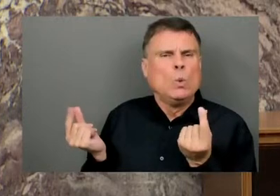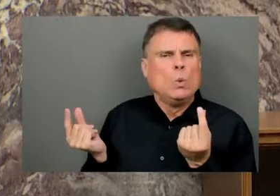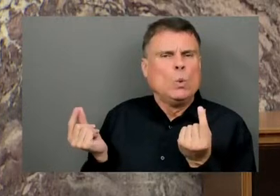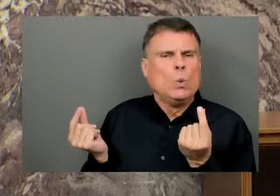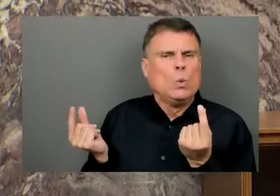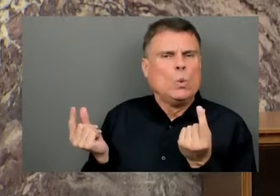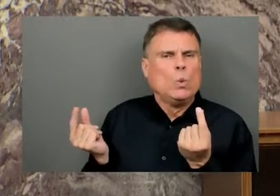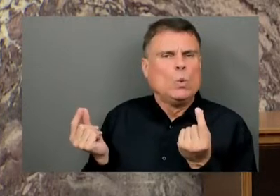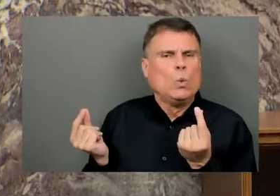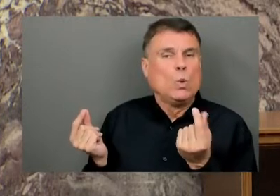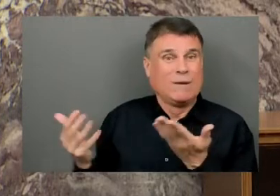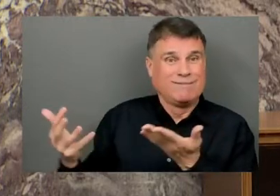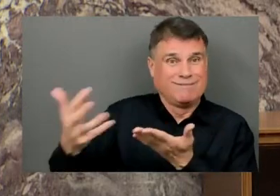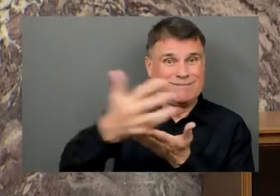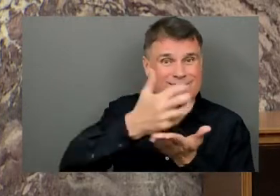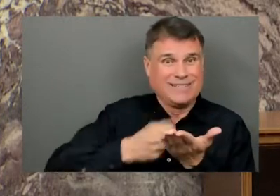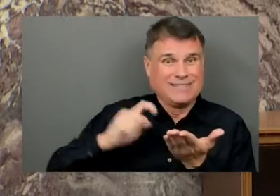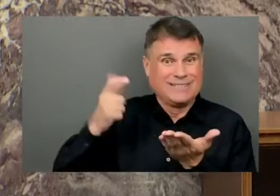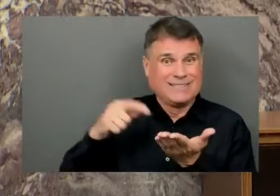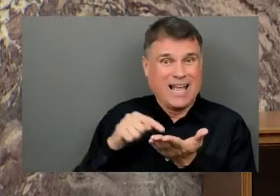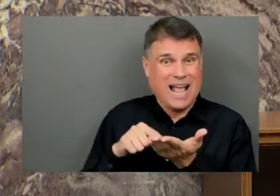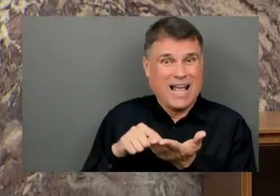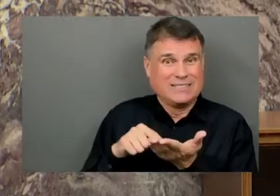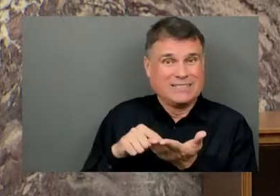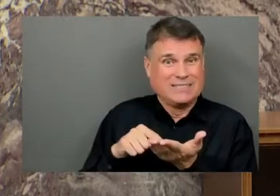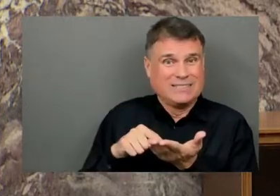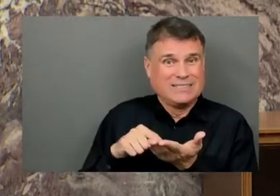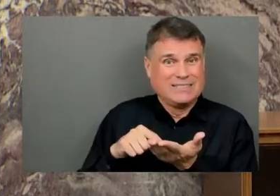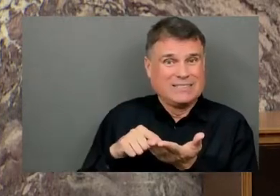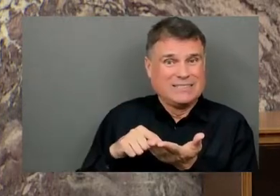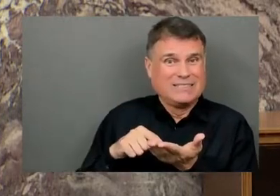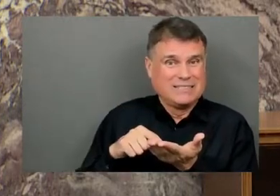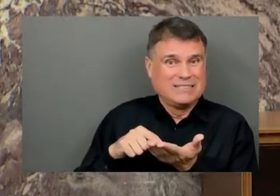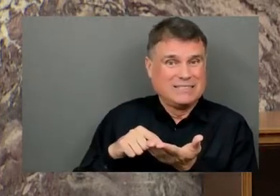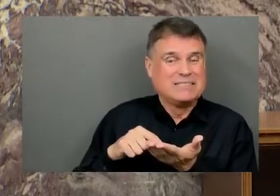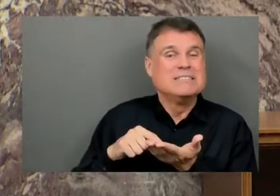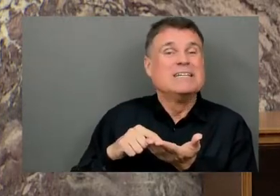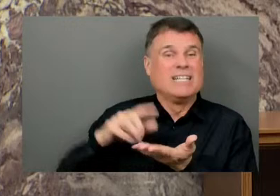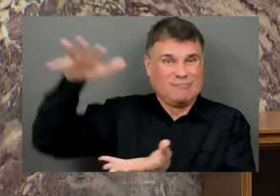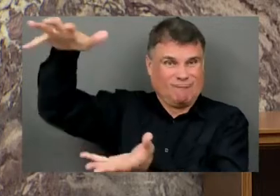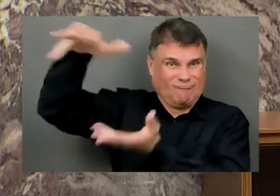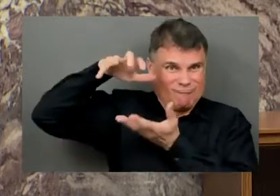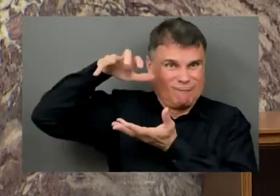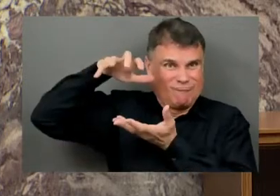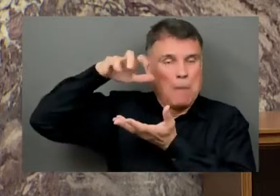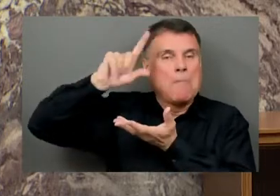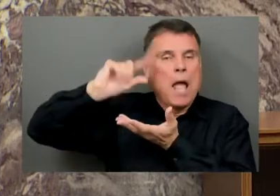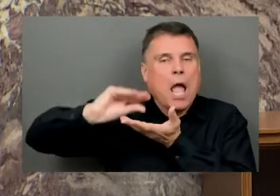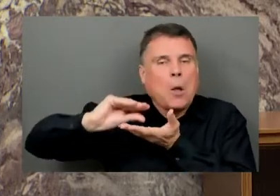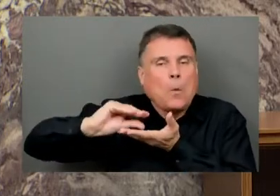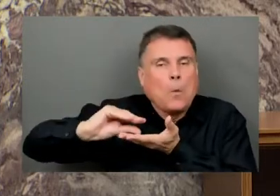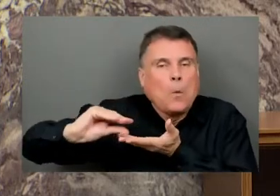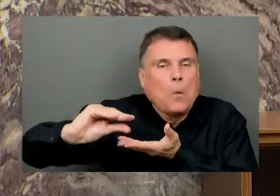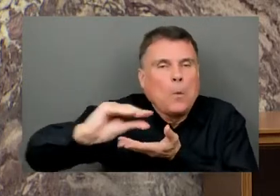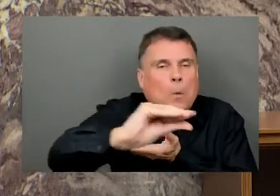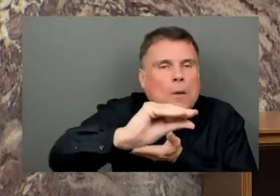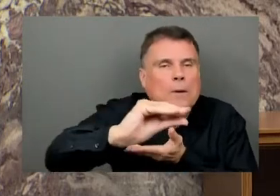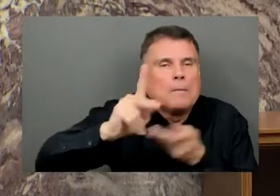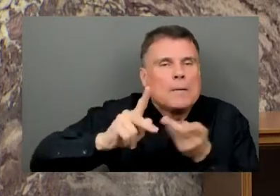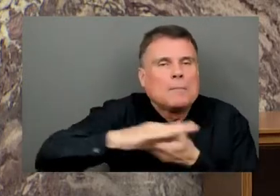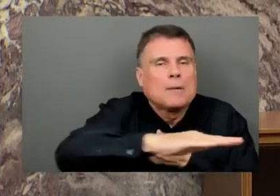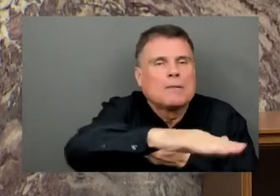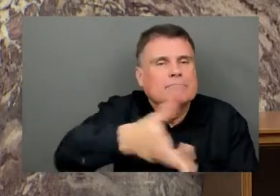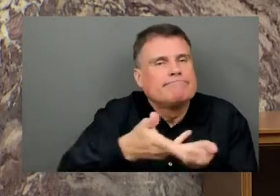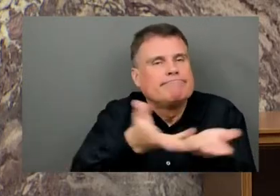this Premier, in all of his answers so far, fails to realize is that every single dollar on